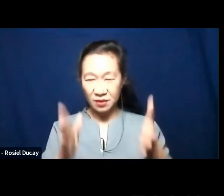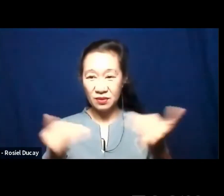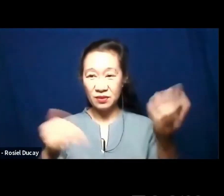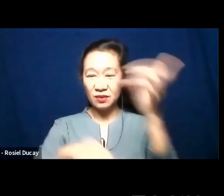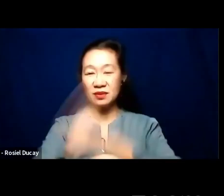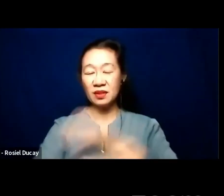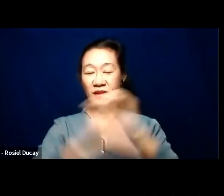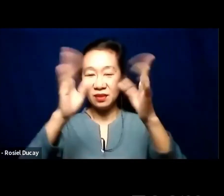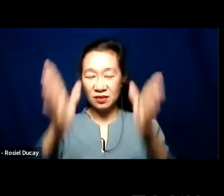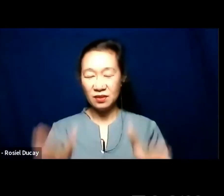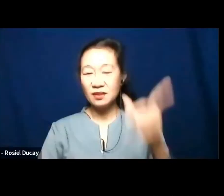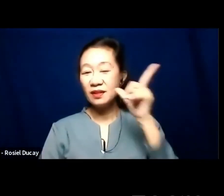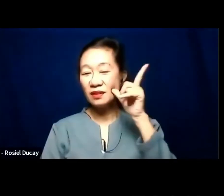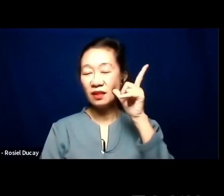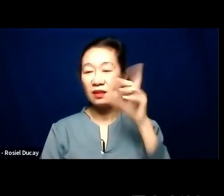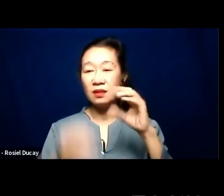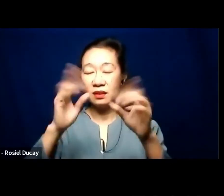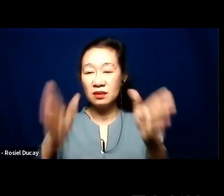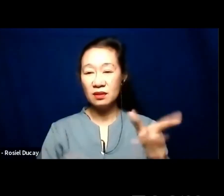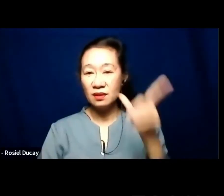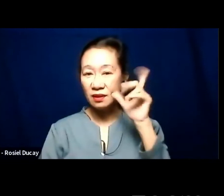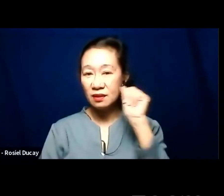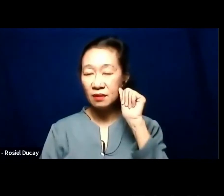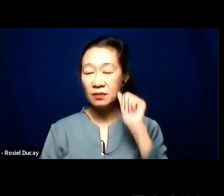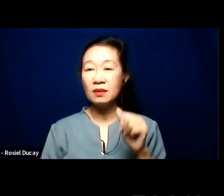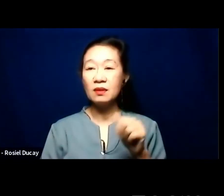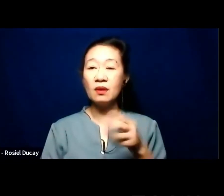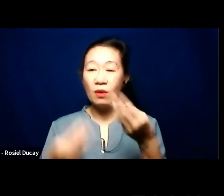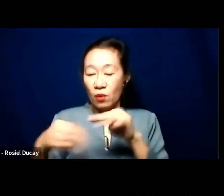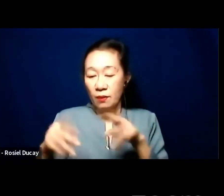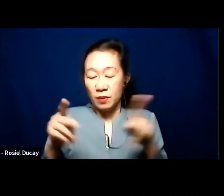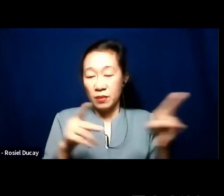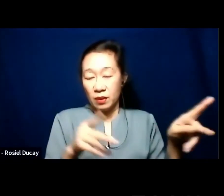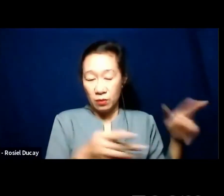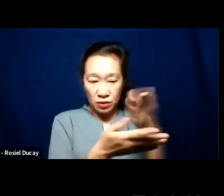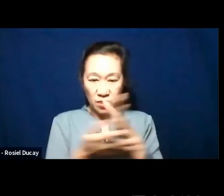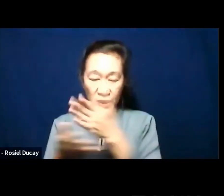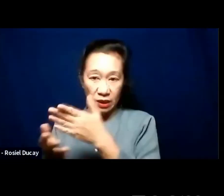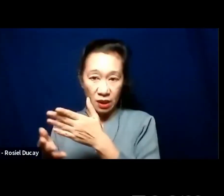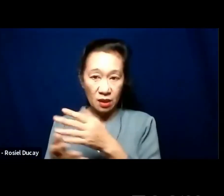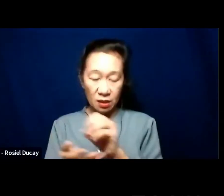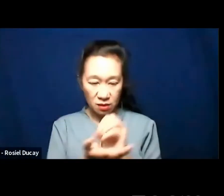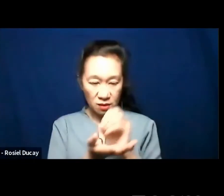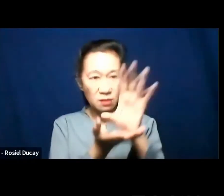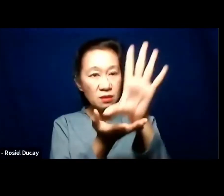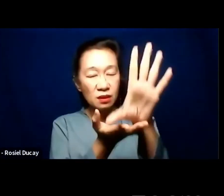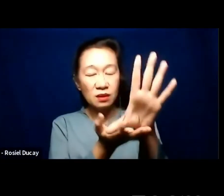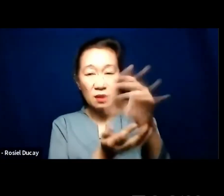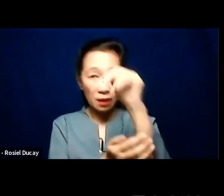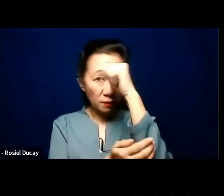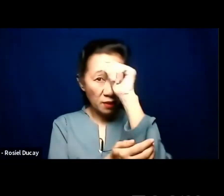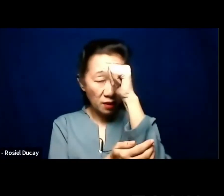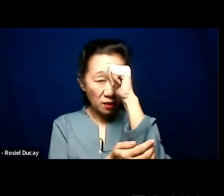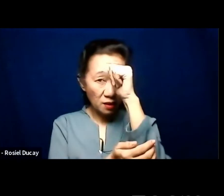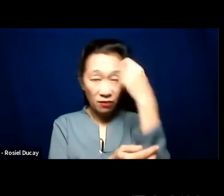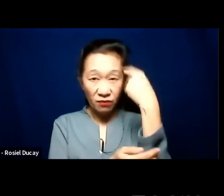Landa. Teacher Landa. Yan. So while preparing po to share her screen, no, reminders lang